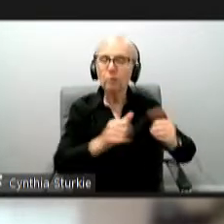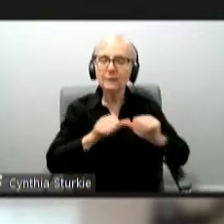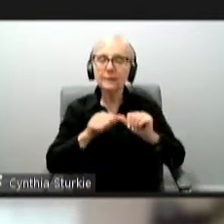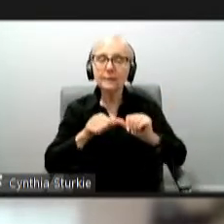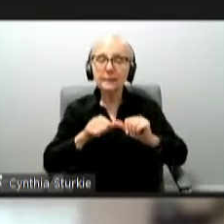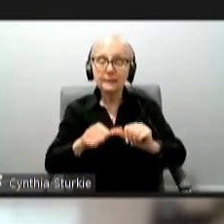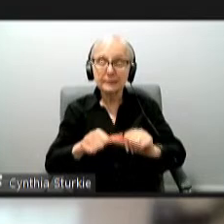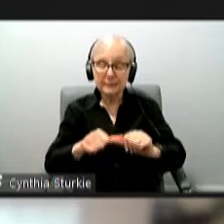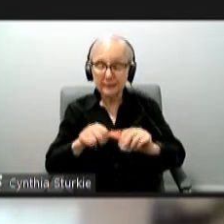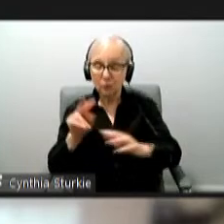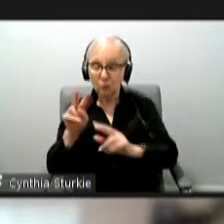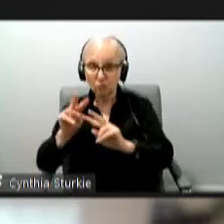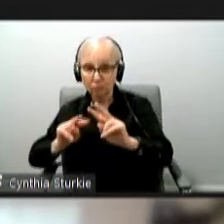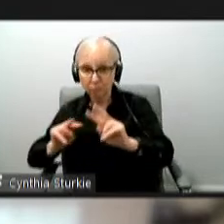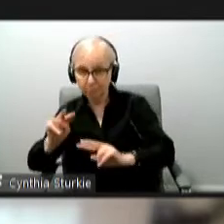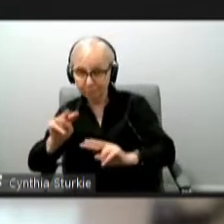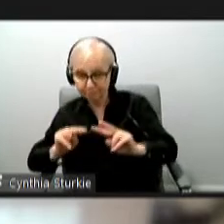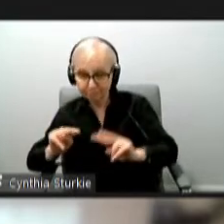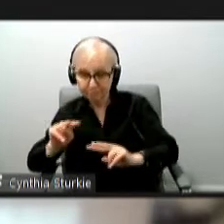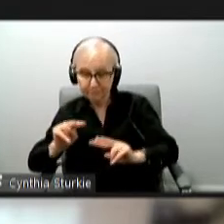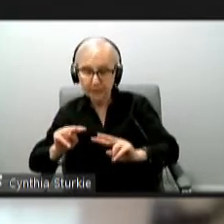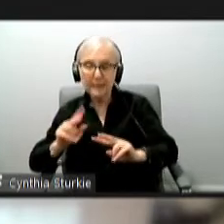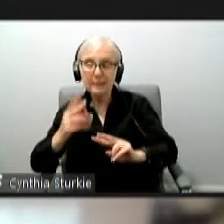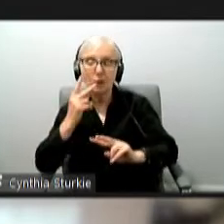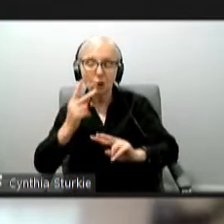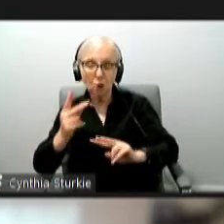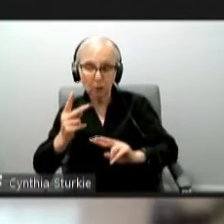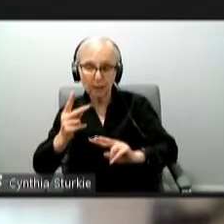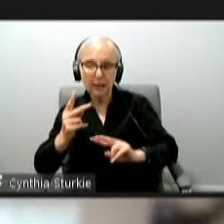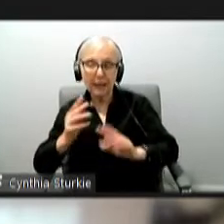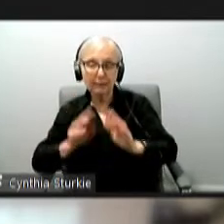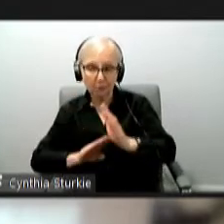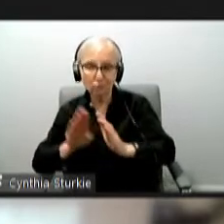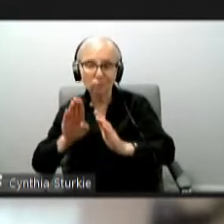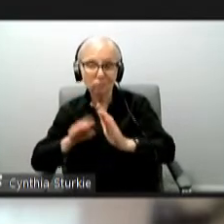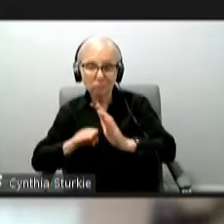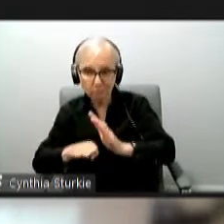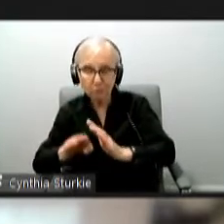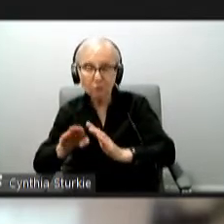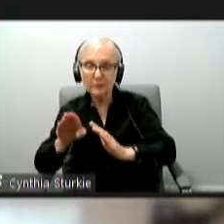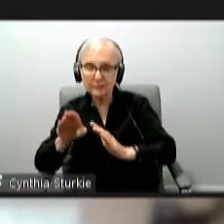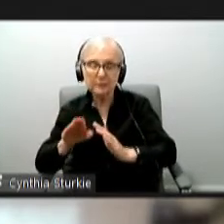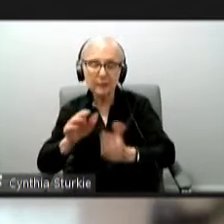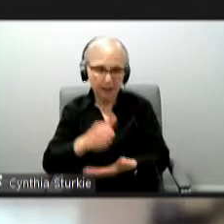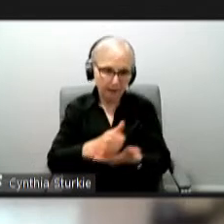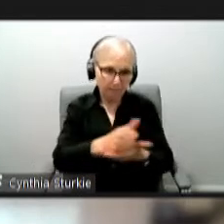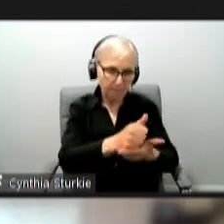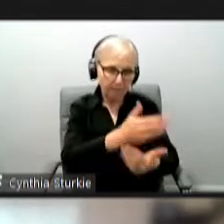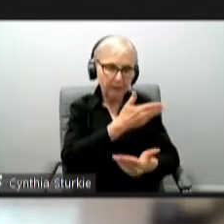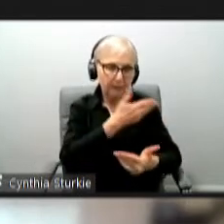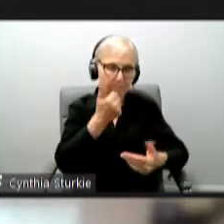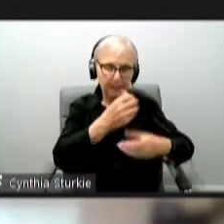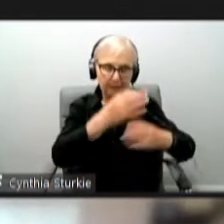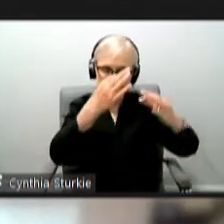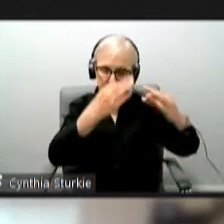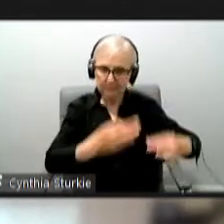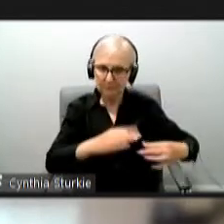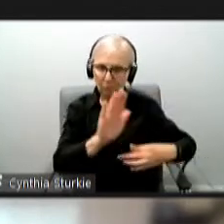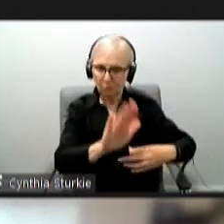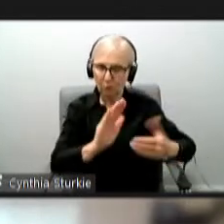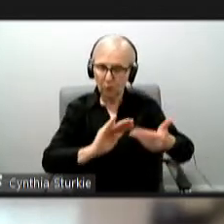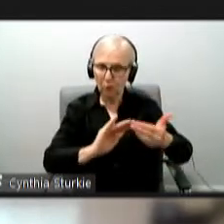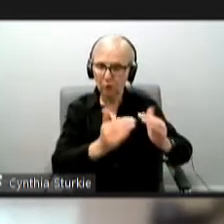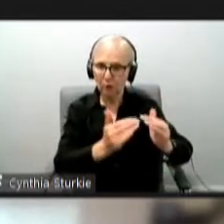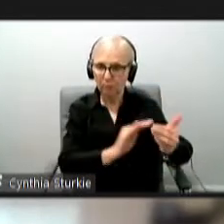to monitor where we are and where we are headed and work with our local partners to help them make the best decisions for their